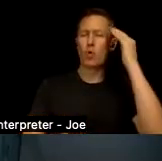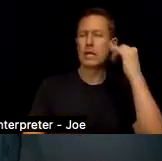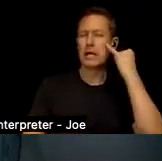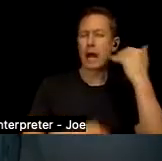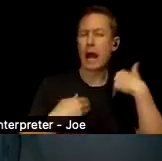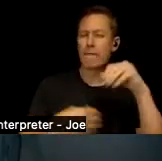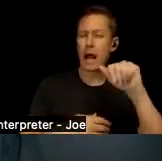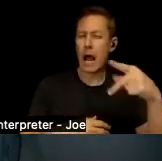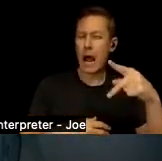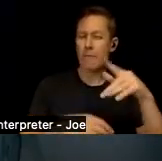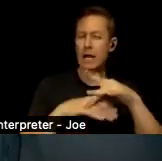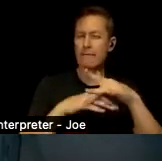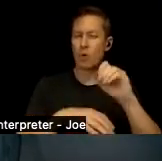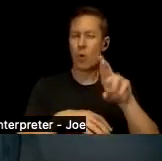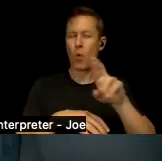just through the web page?